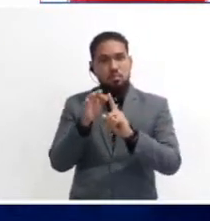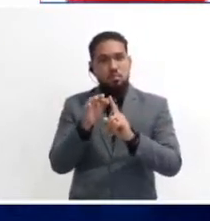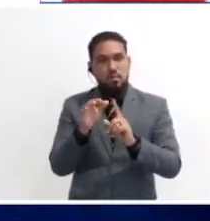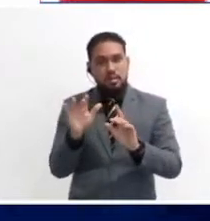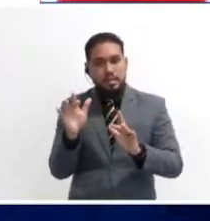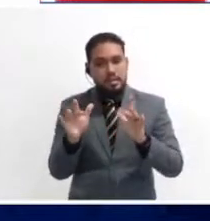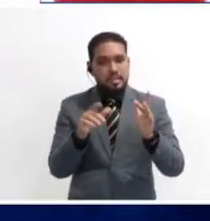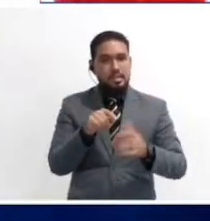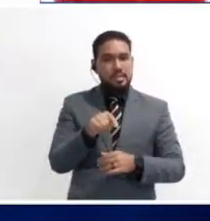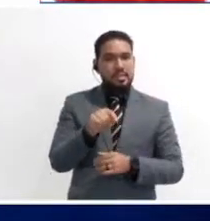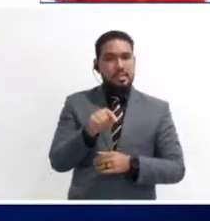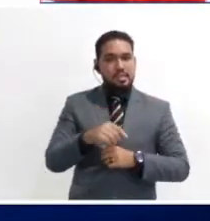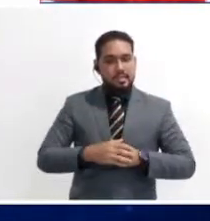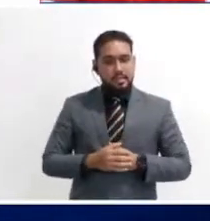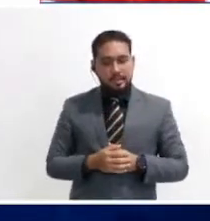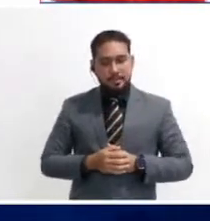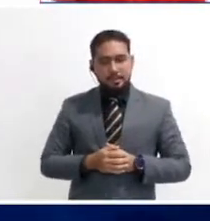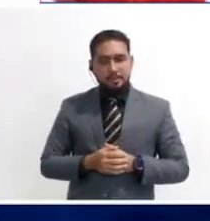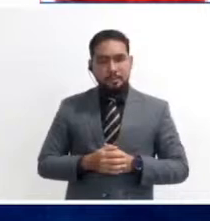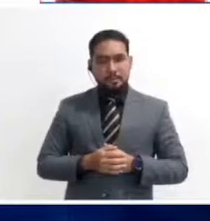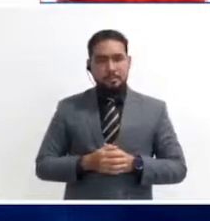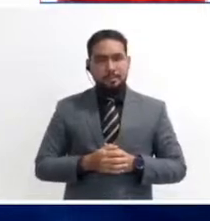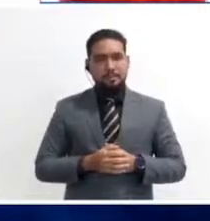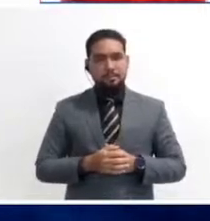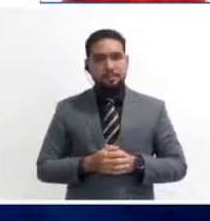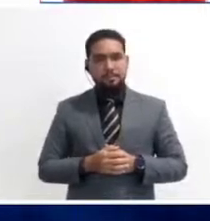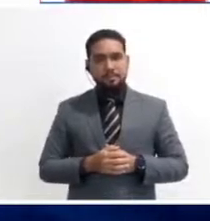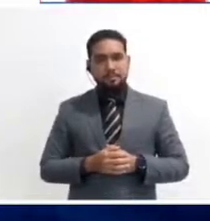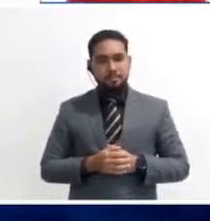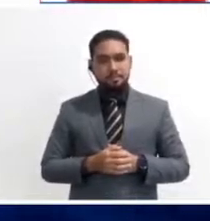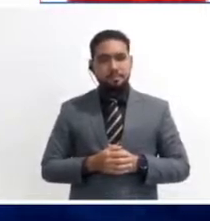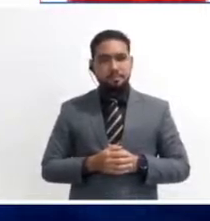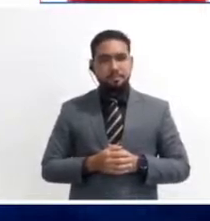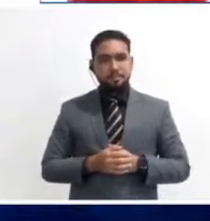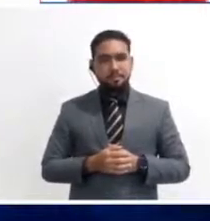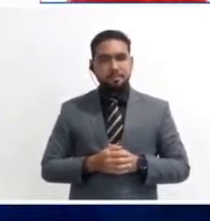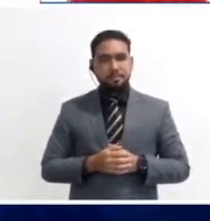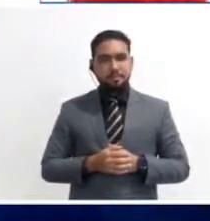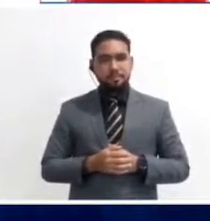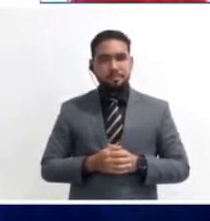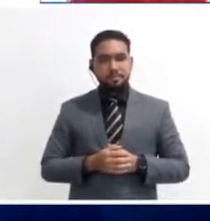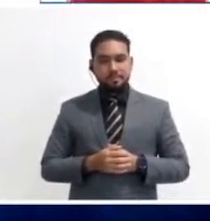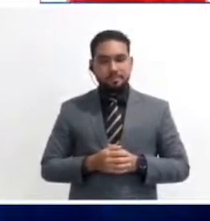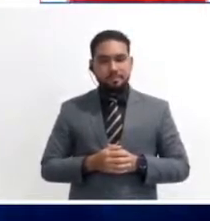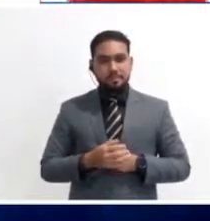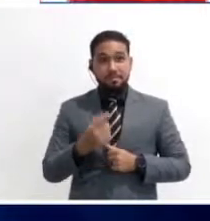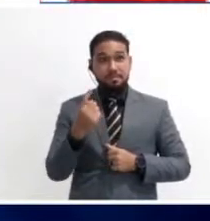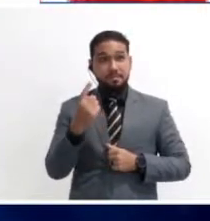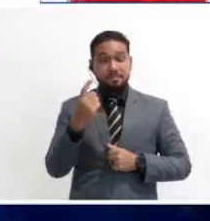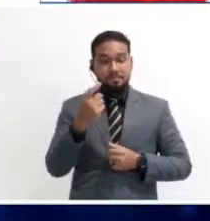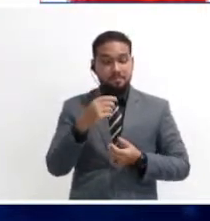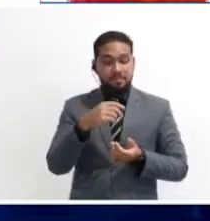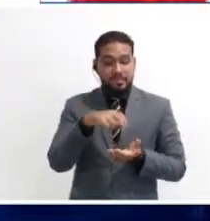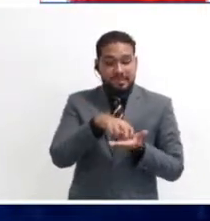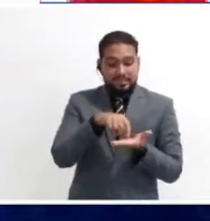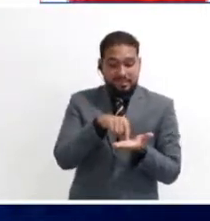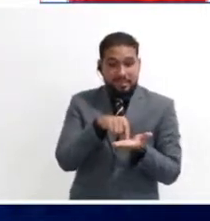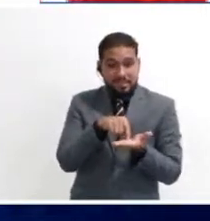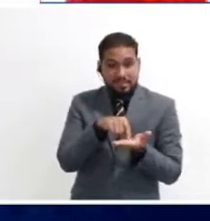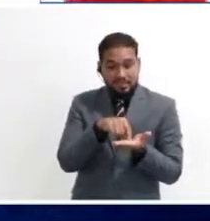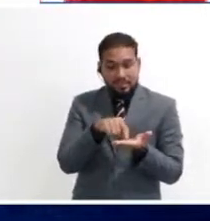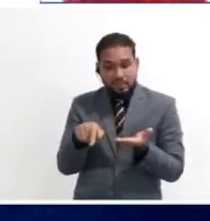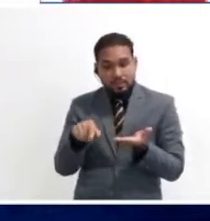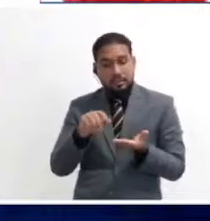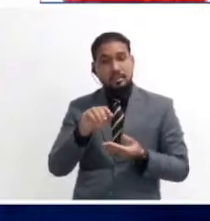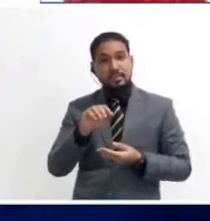and similar to the chip, where we had bond pads on the chip, we have pads on the substrate